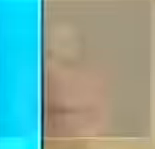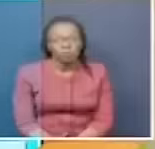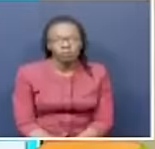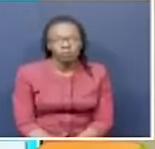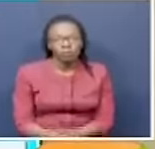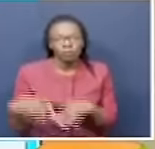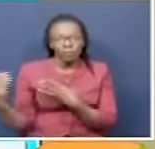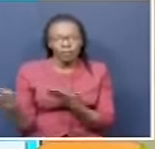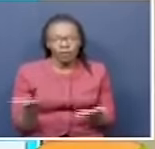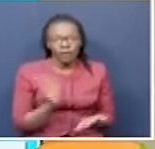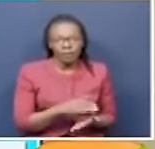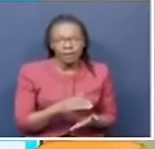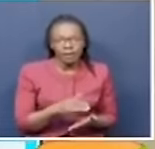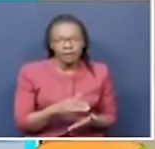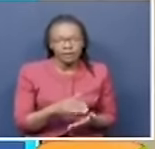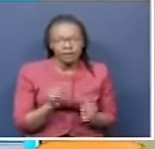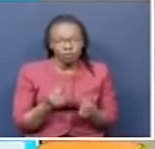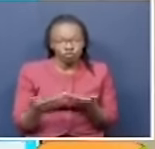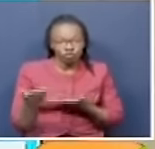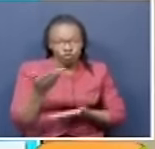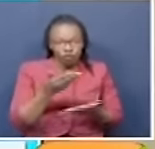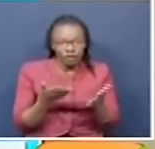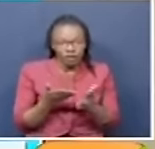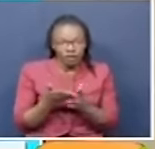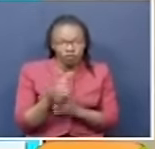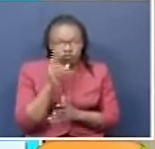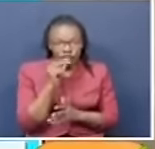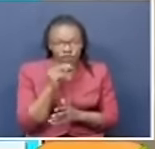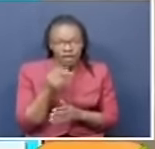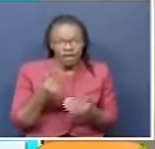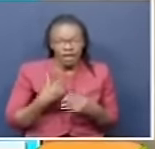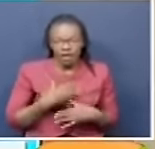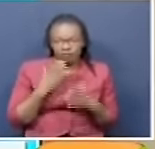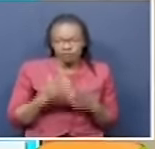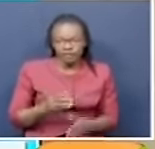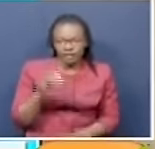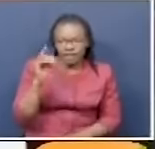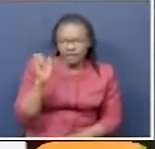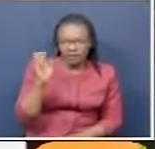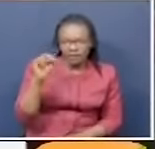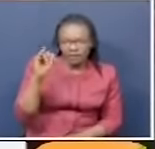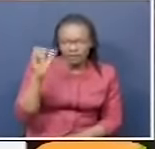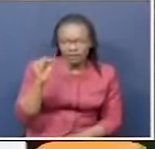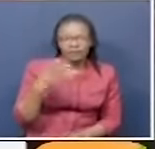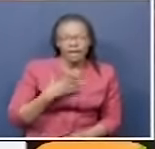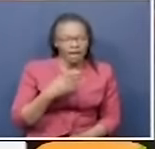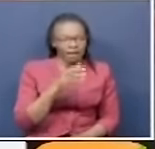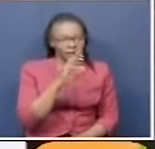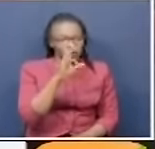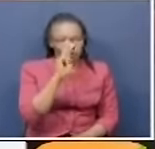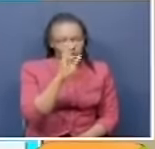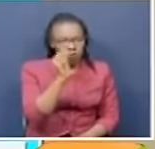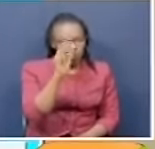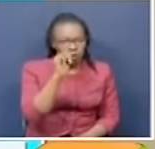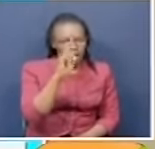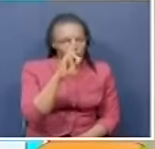Welcome back. The hashtag is Game Plan 2017. Our guests tonight, David McCallie and Gujiri Mbogu, thank you so much for making time for us. Edwin Sifuna could